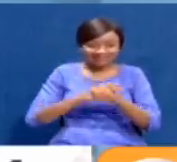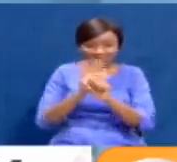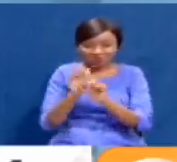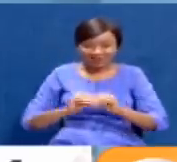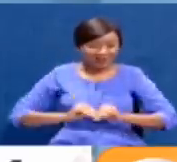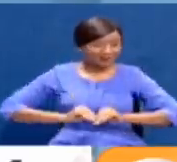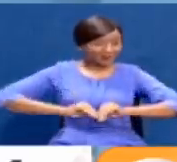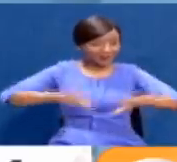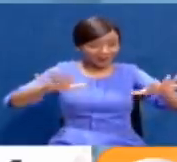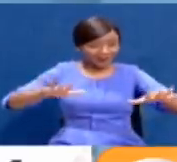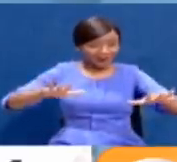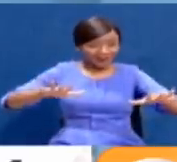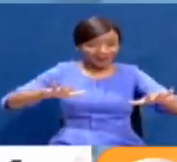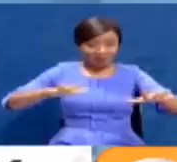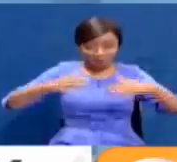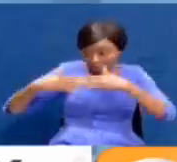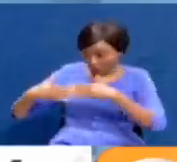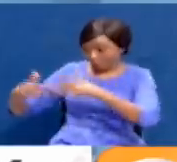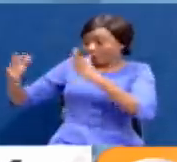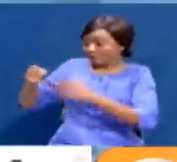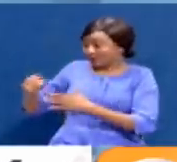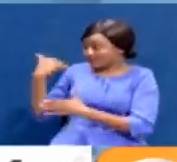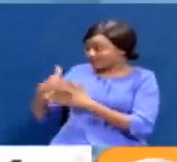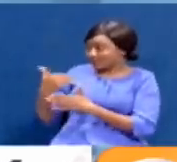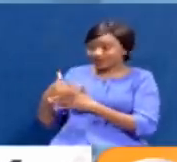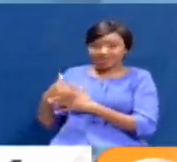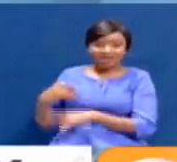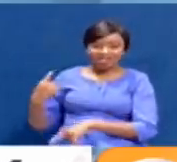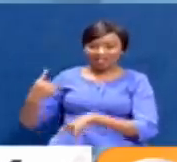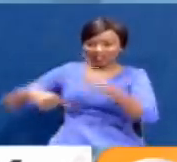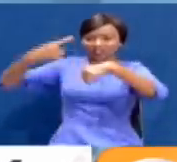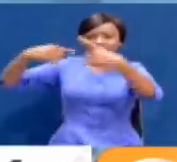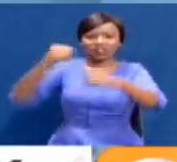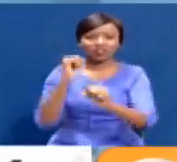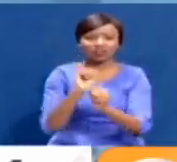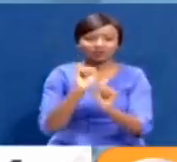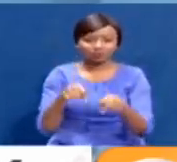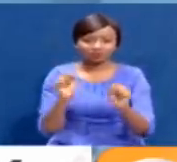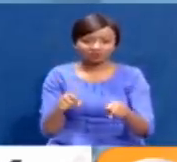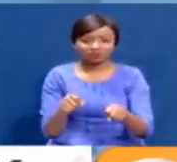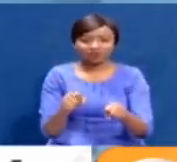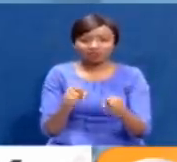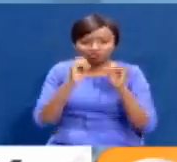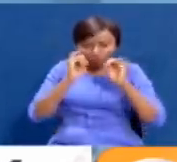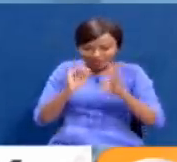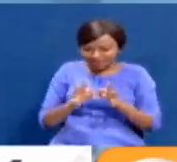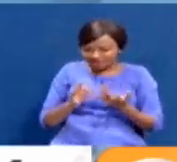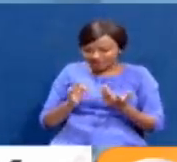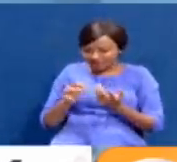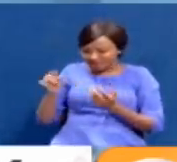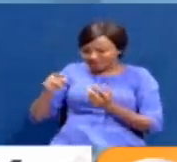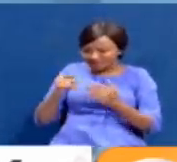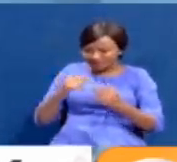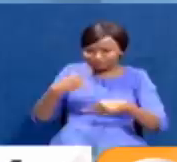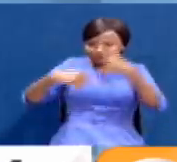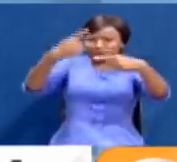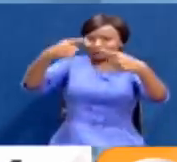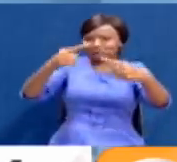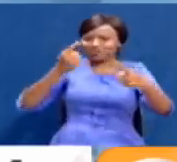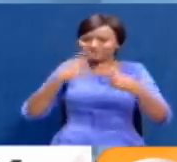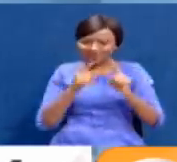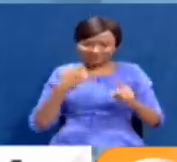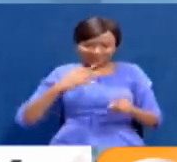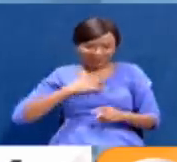accelerate. If that virus transmission accelerates and you don't have the systems to detect it, it will